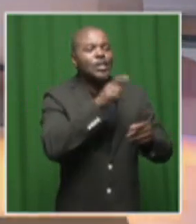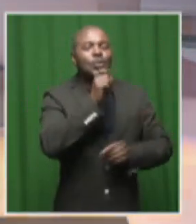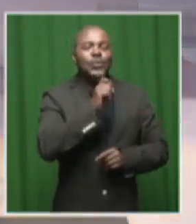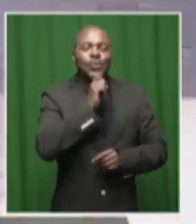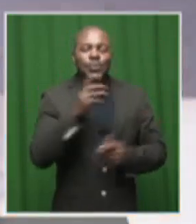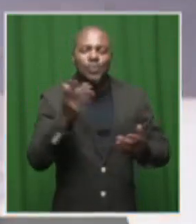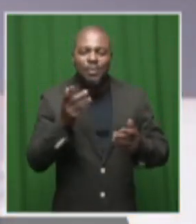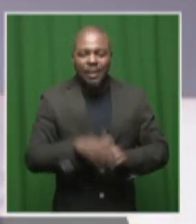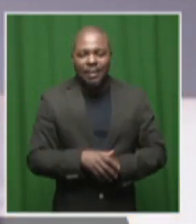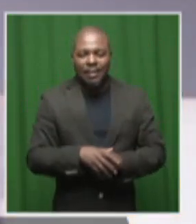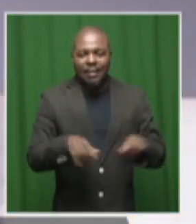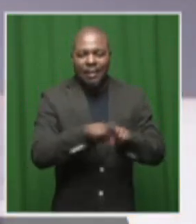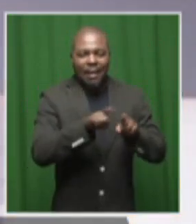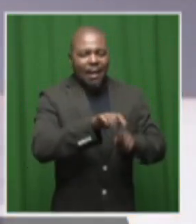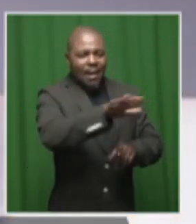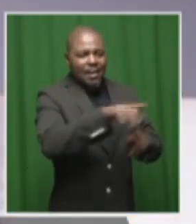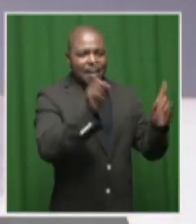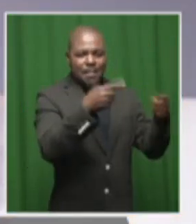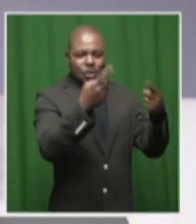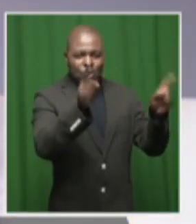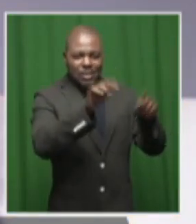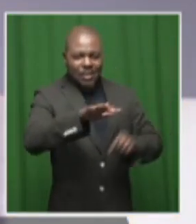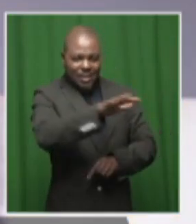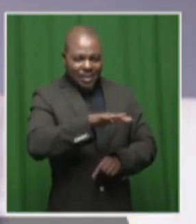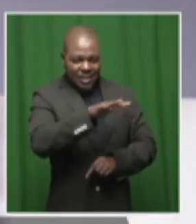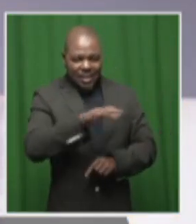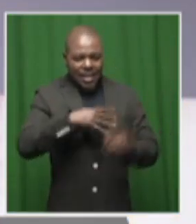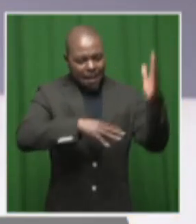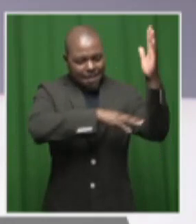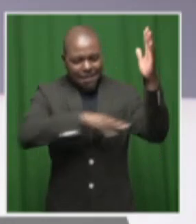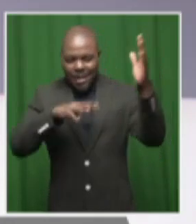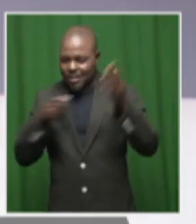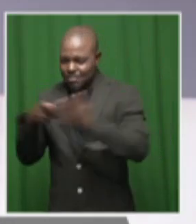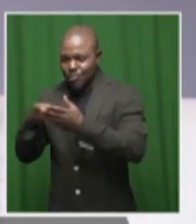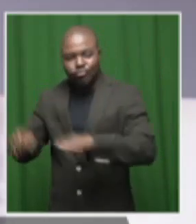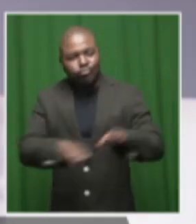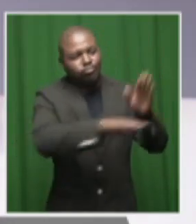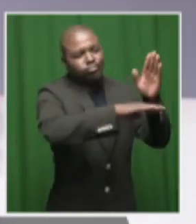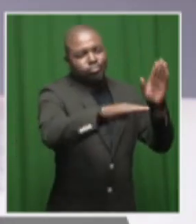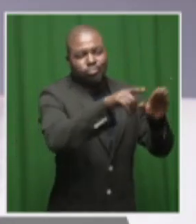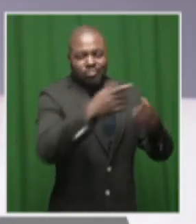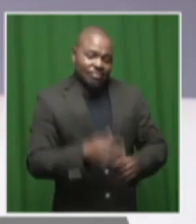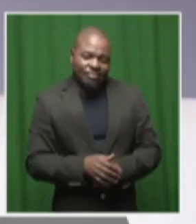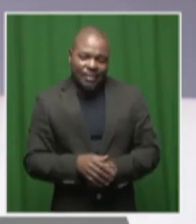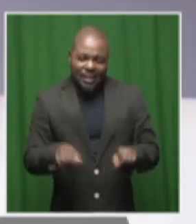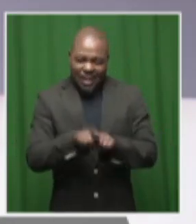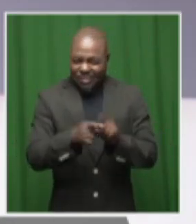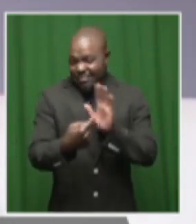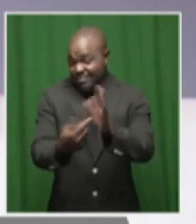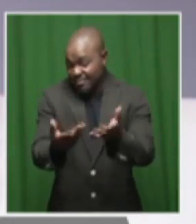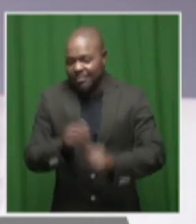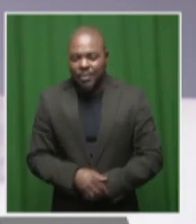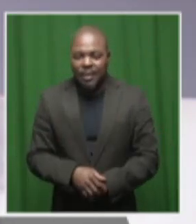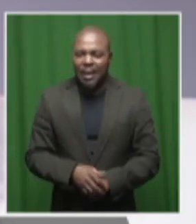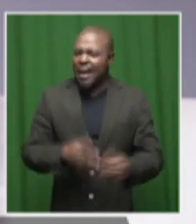at the area where the music was, that kind of situation. It